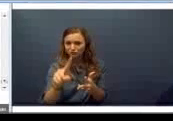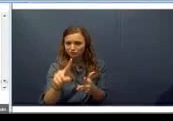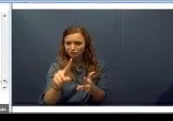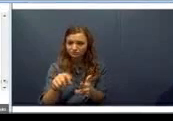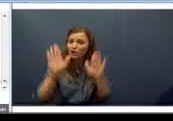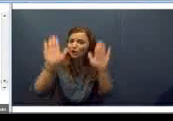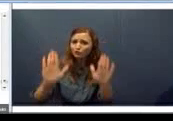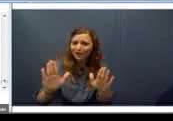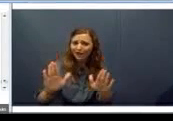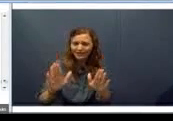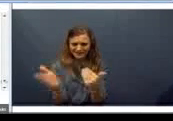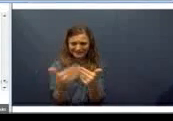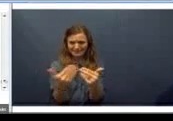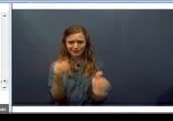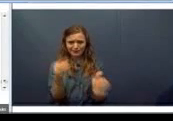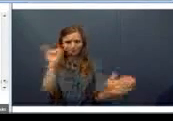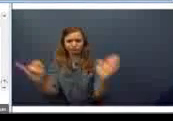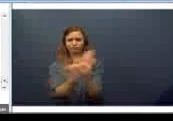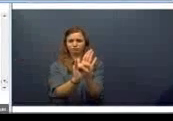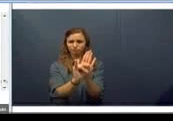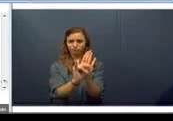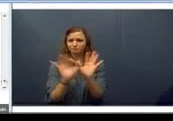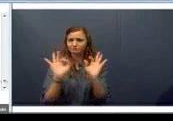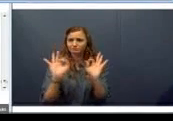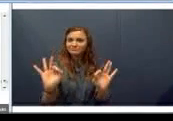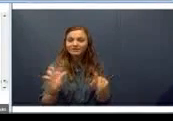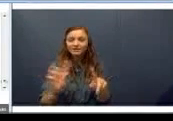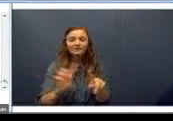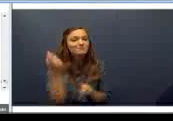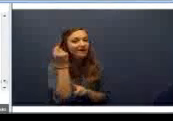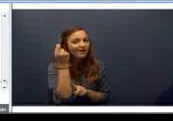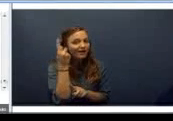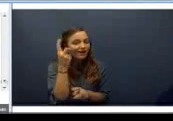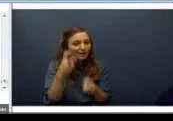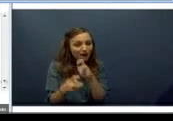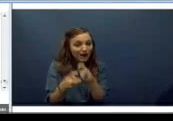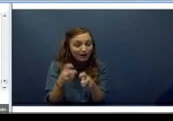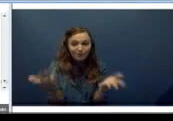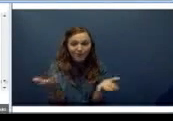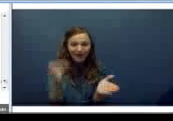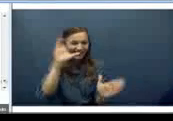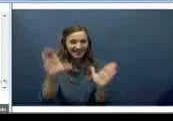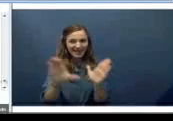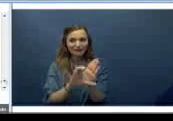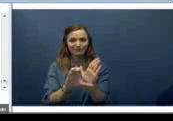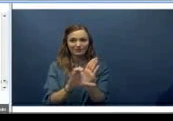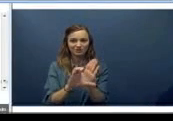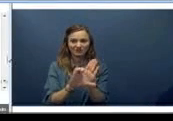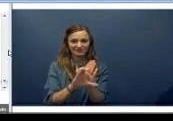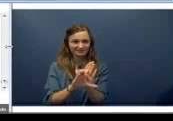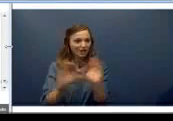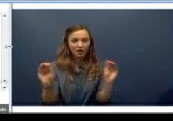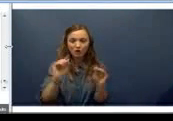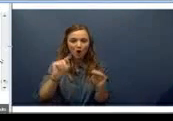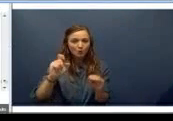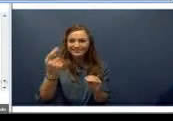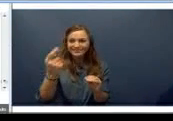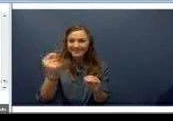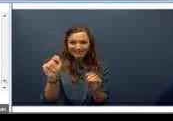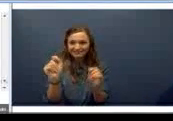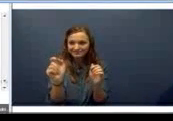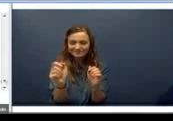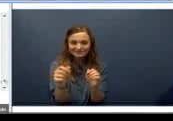other says, I've got a question, which is great because they're prominent, they're easy to see. The problem is they're